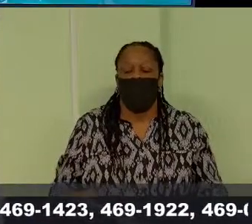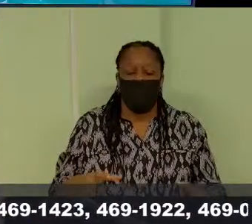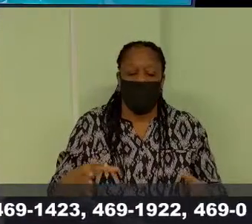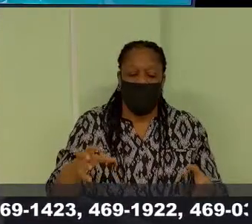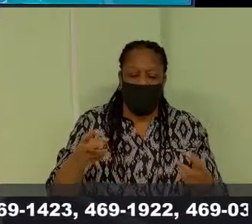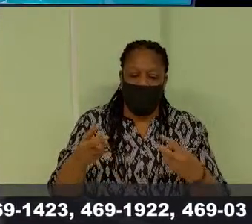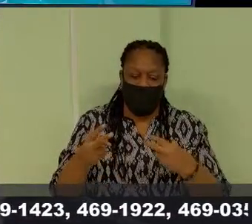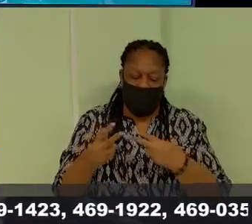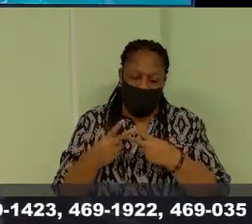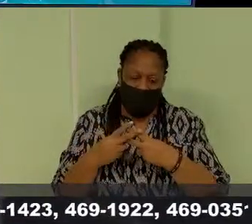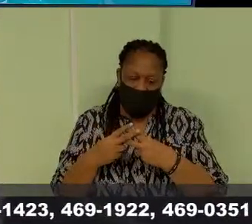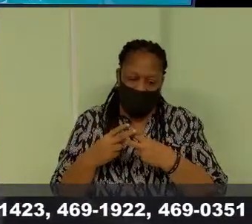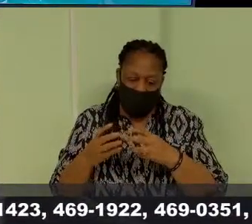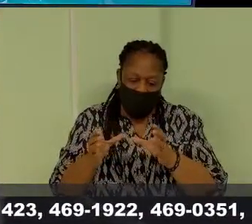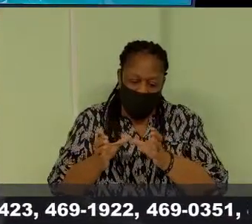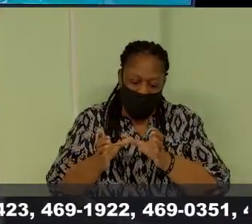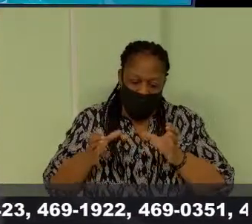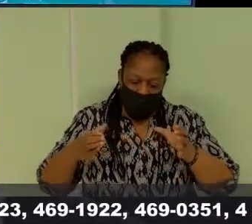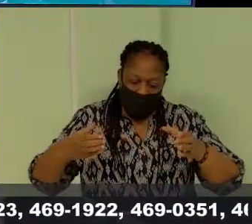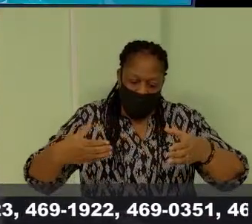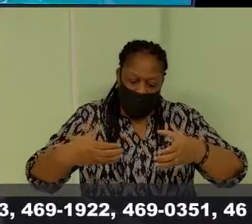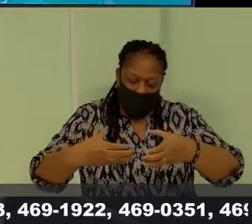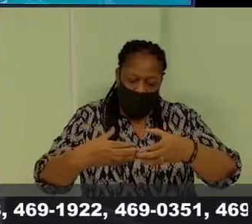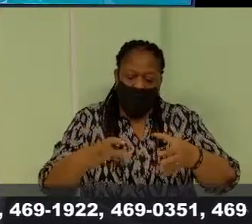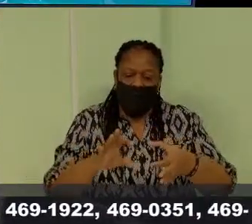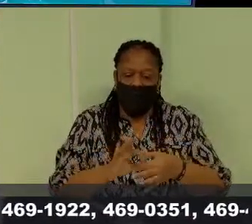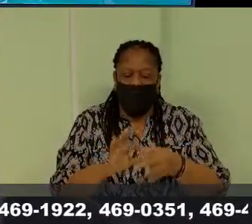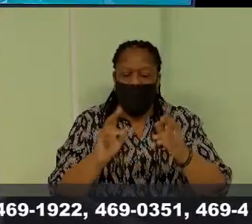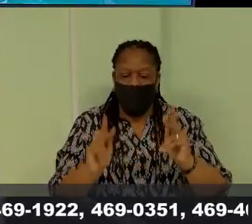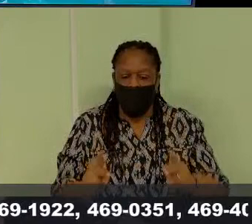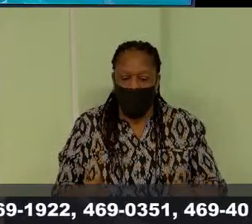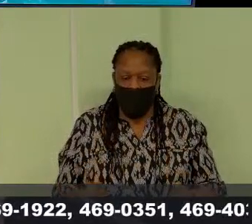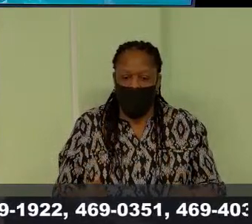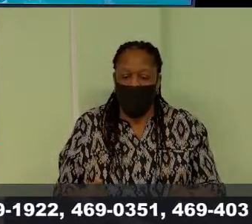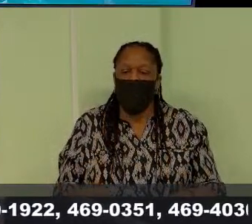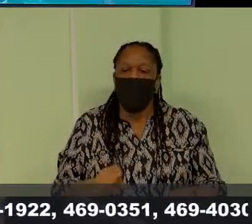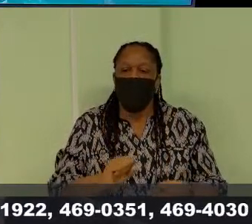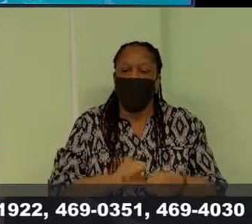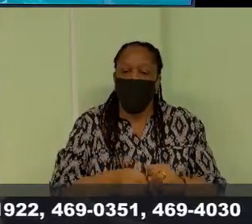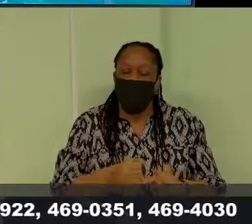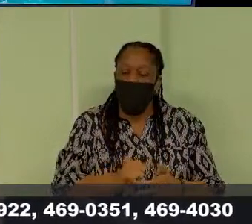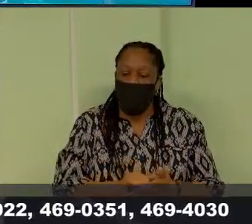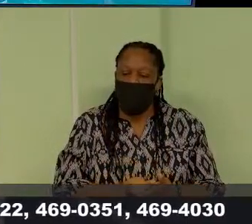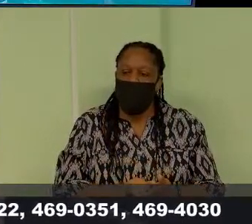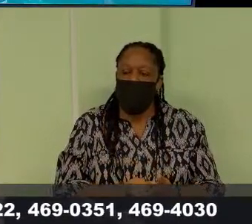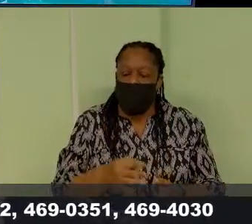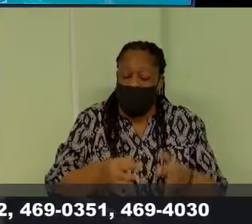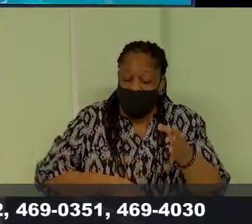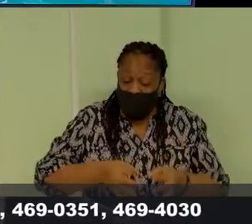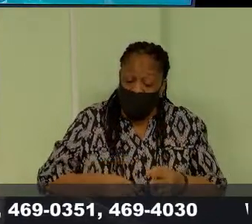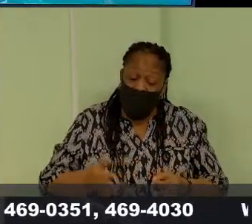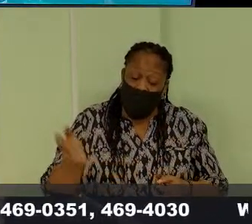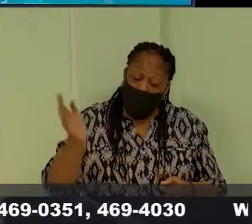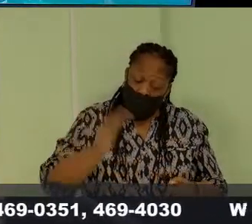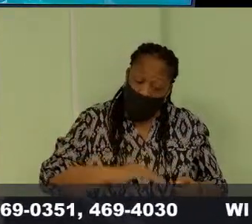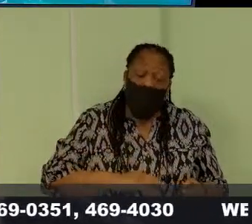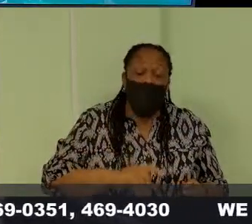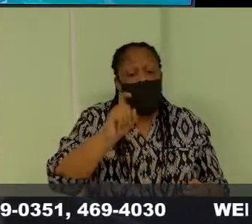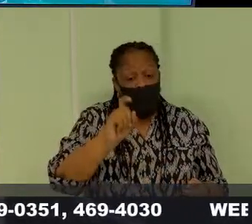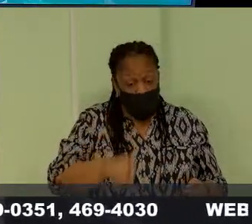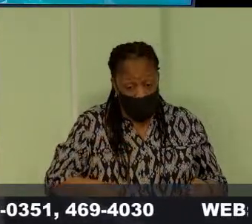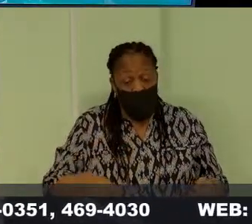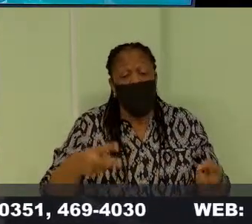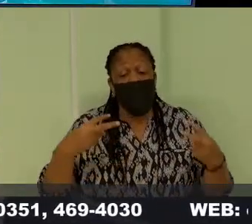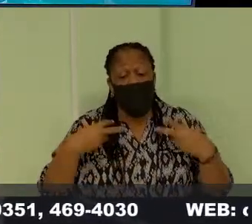However, we have added an extra level of security by requiring negative tests 72 hours before